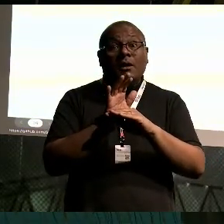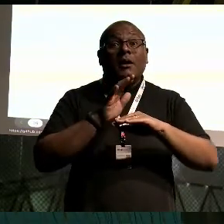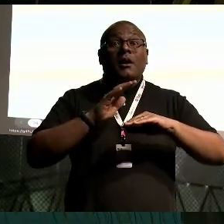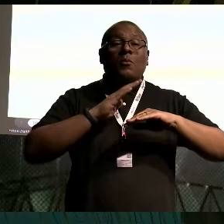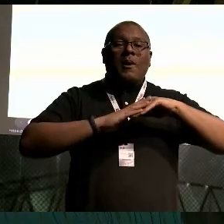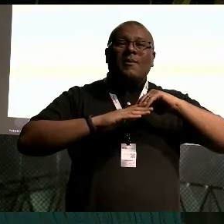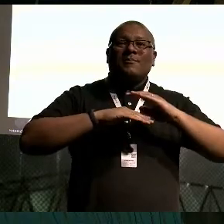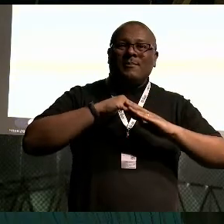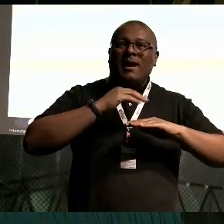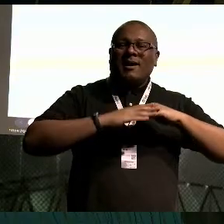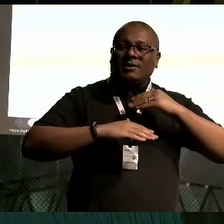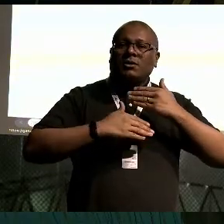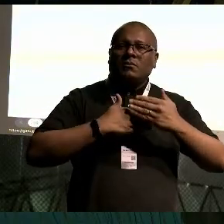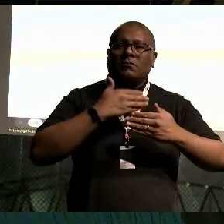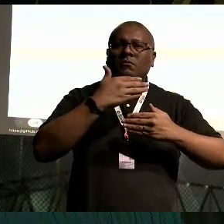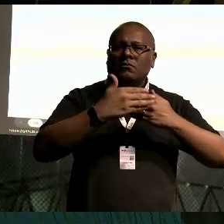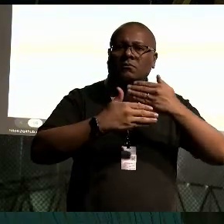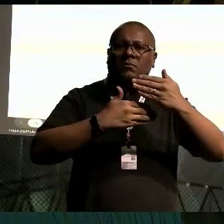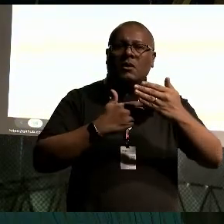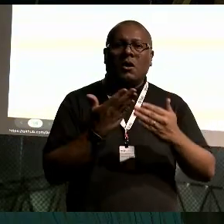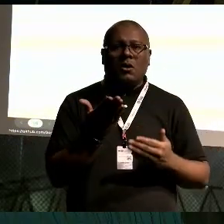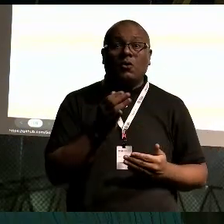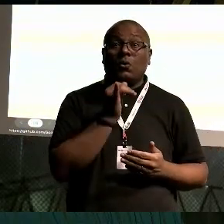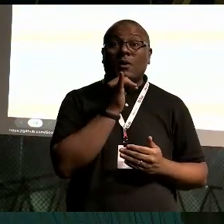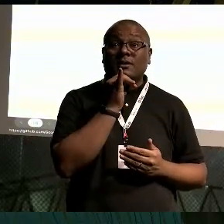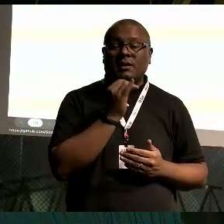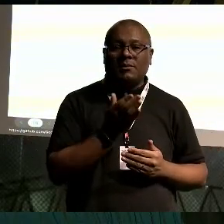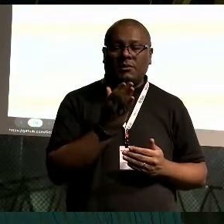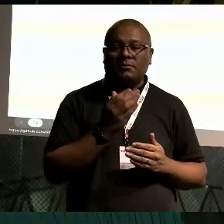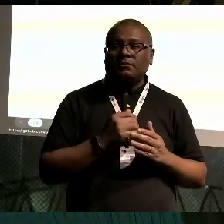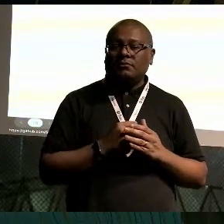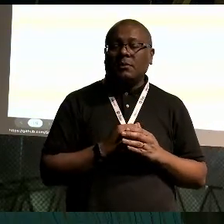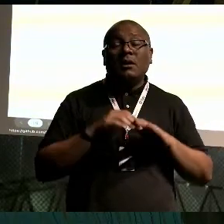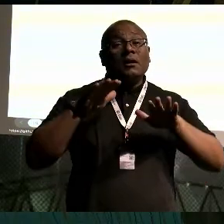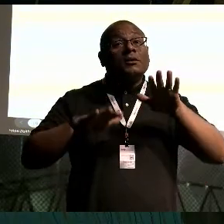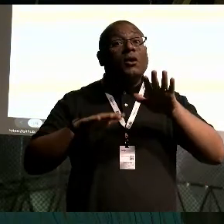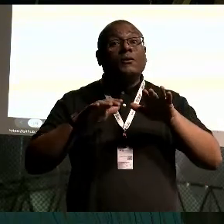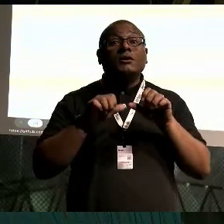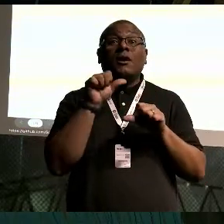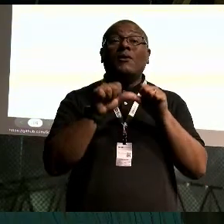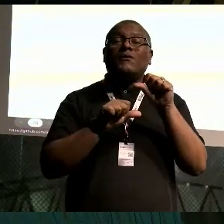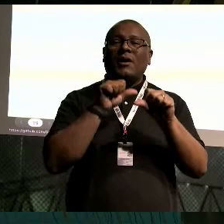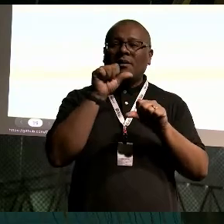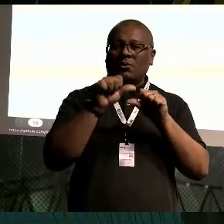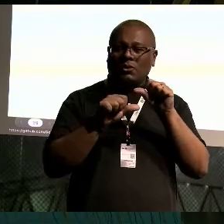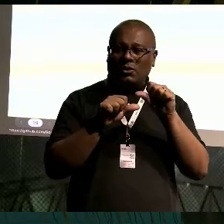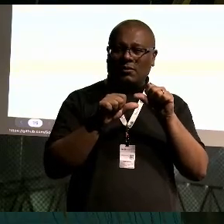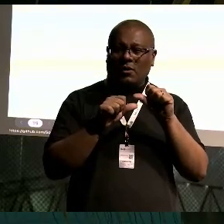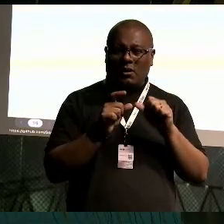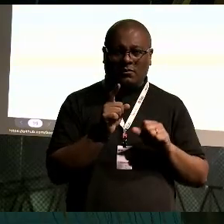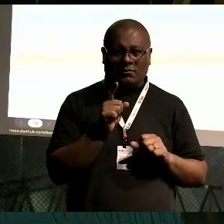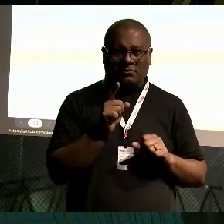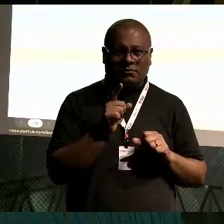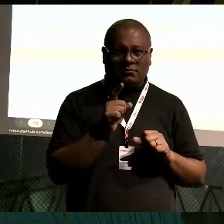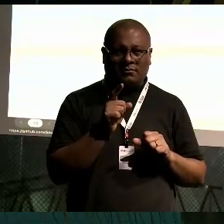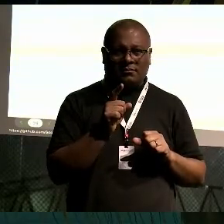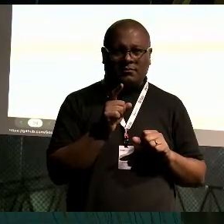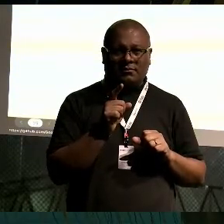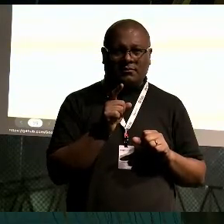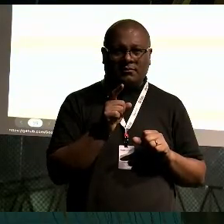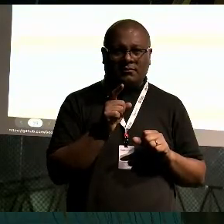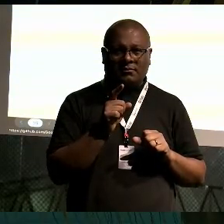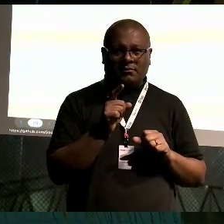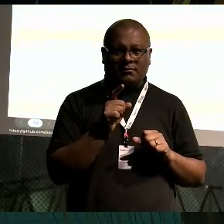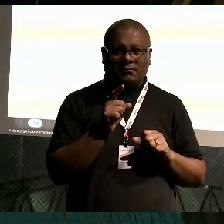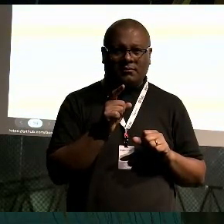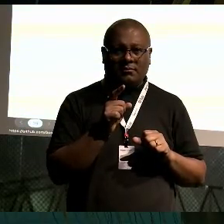branch, like staging branch, for example, and then make the change there, run some tests, and then once